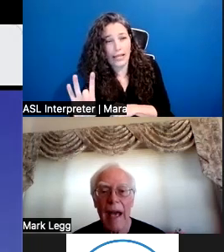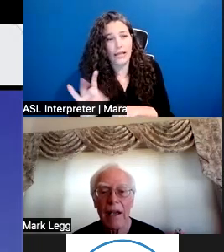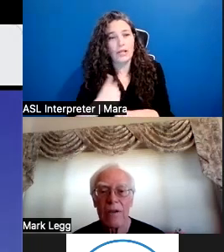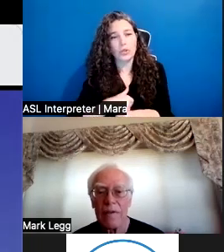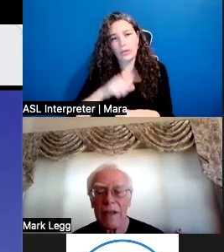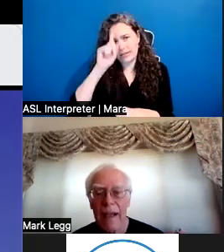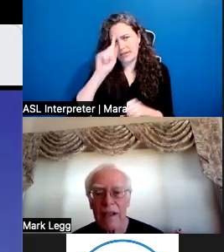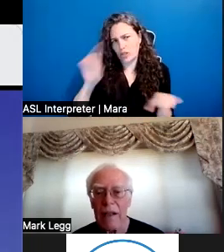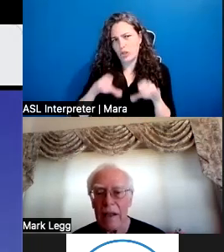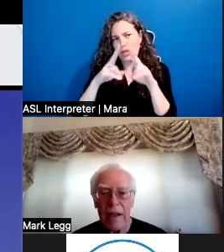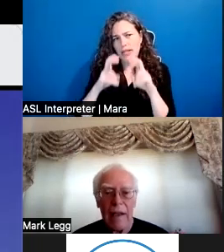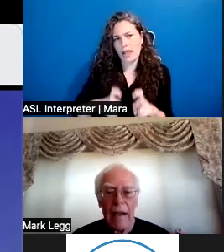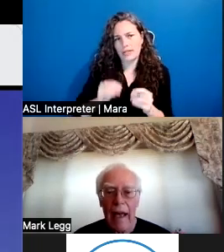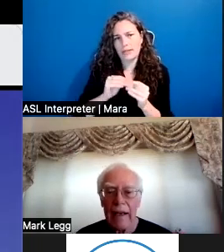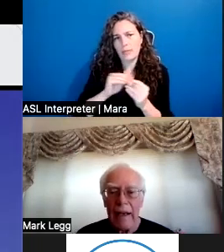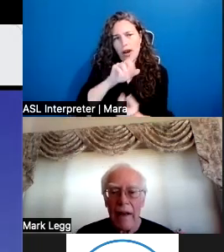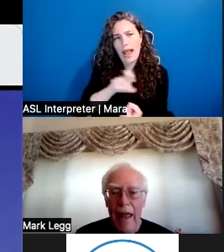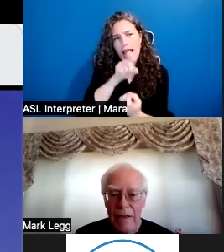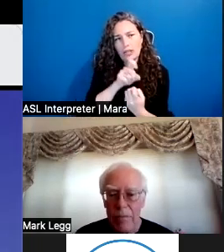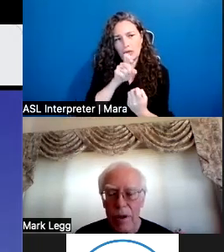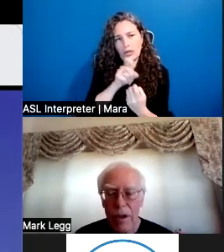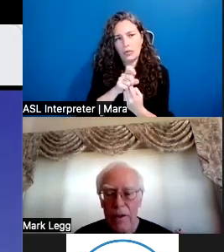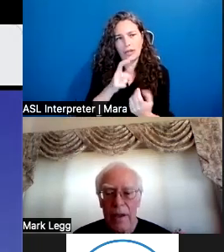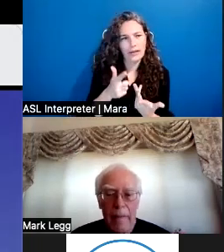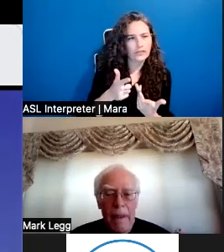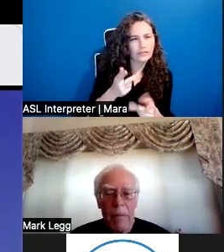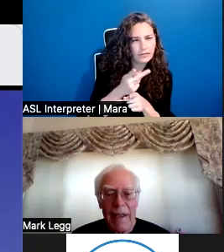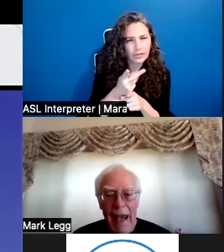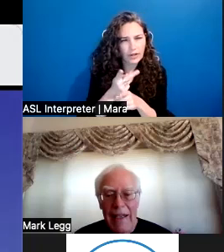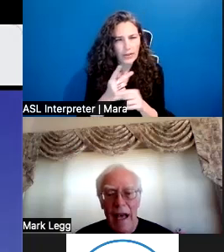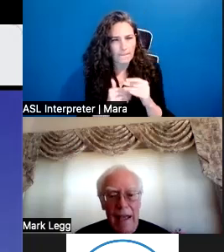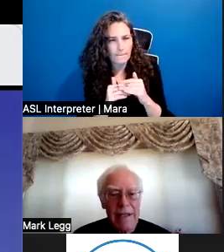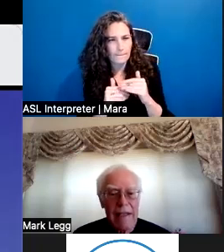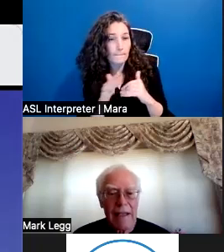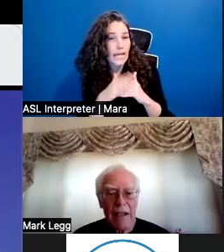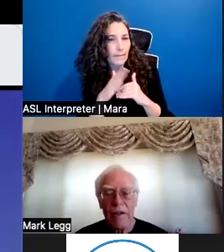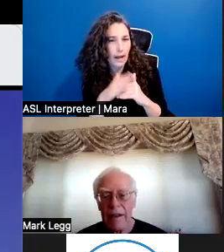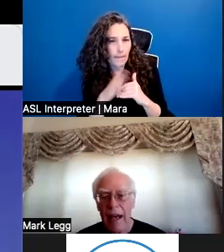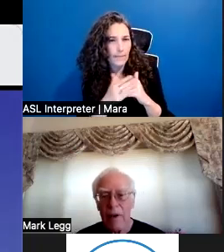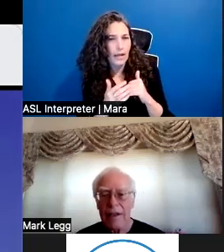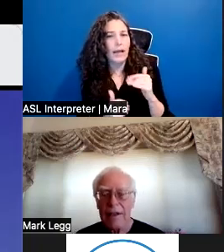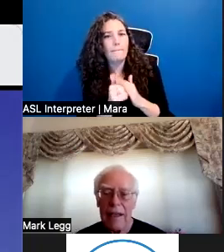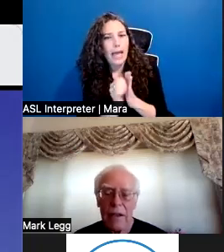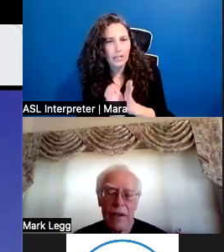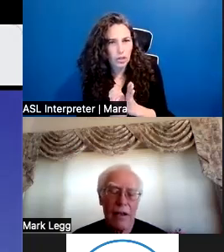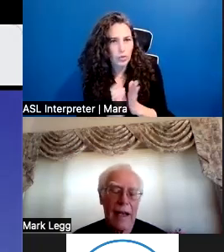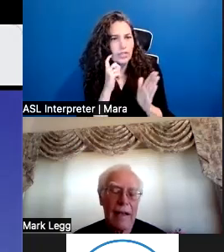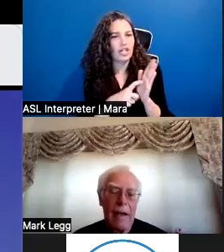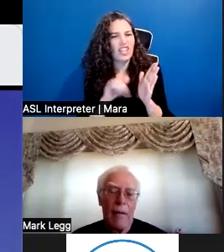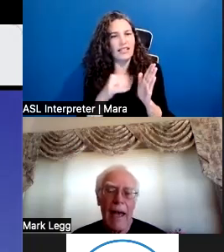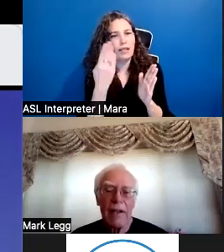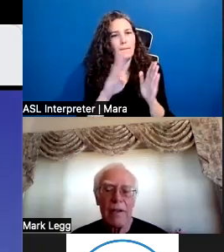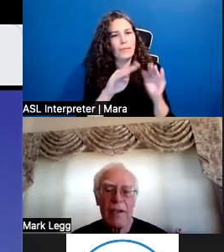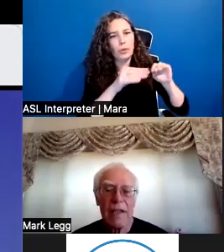minimum magnitude of detection, and that's the blue curves. But the dashed line is a linear fit to that. And we can see, it's like